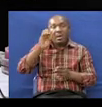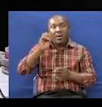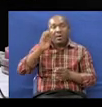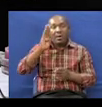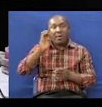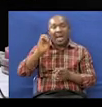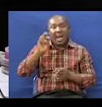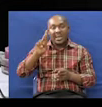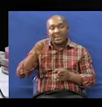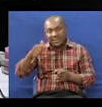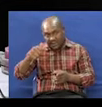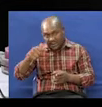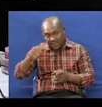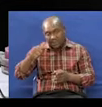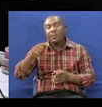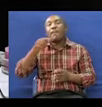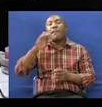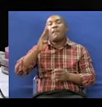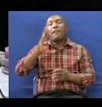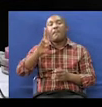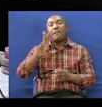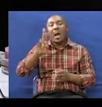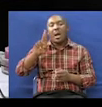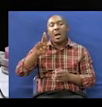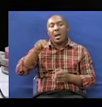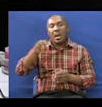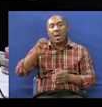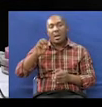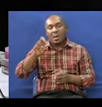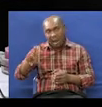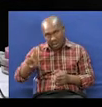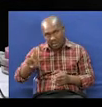burner normally has 6 parts. It has 6 parts.